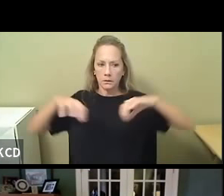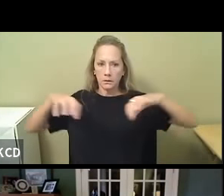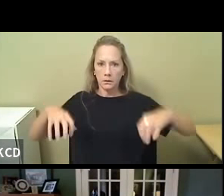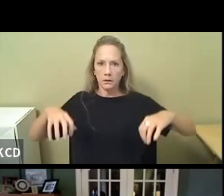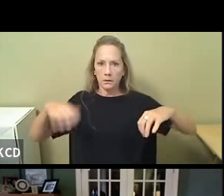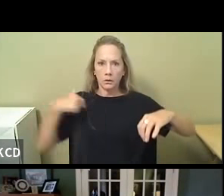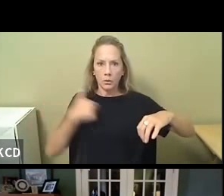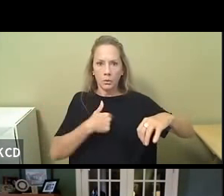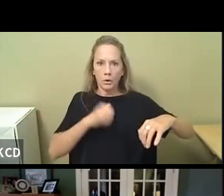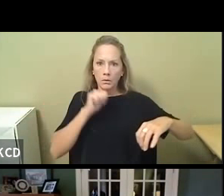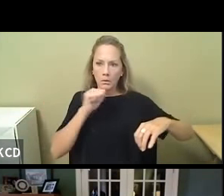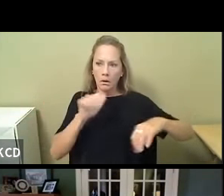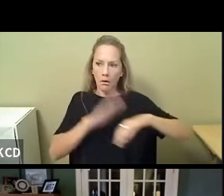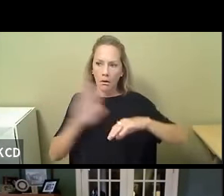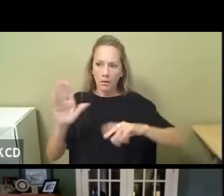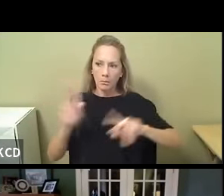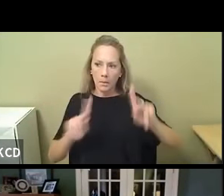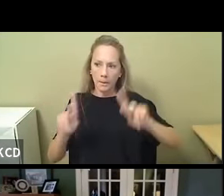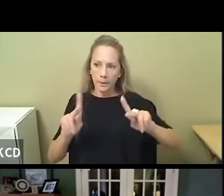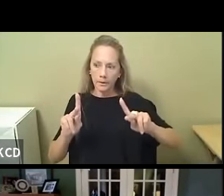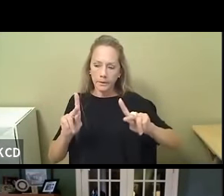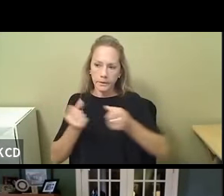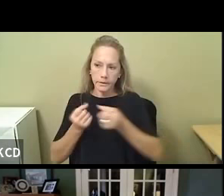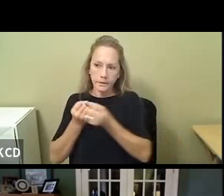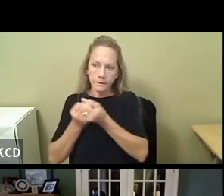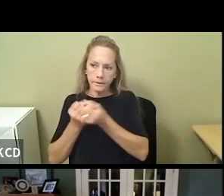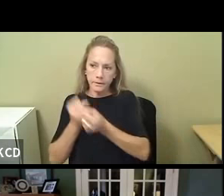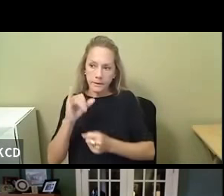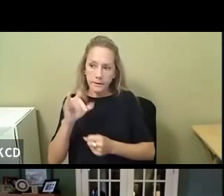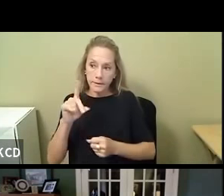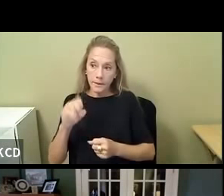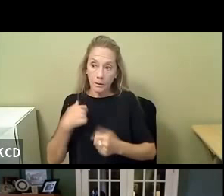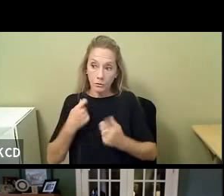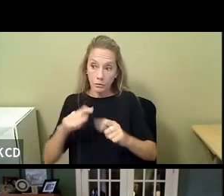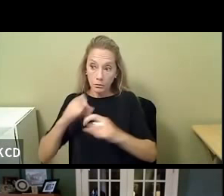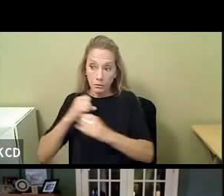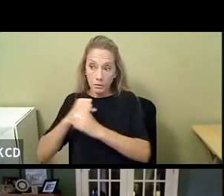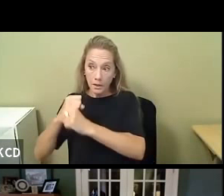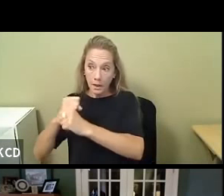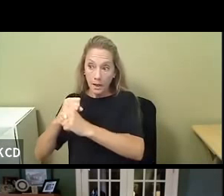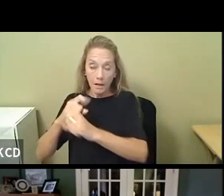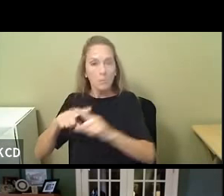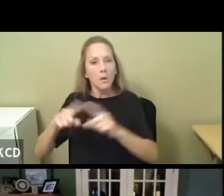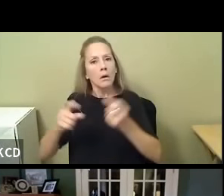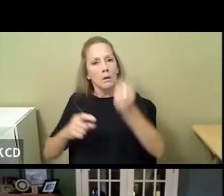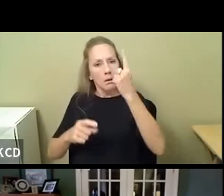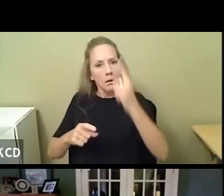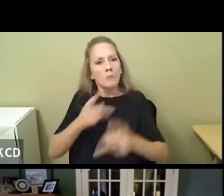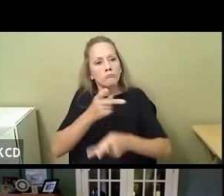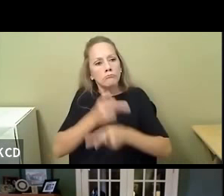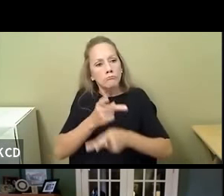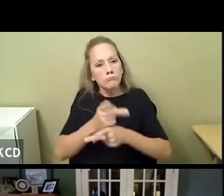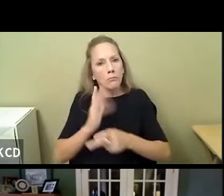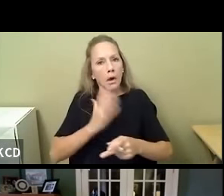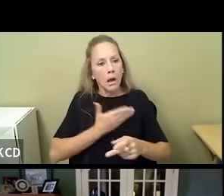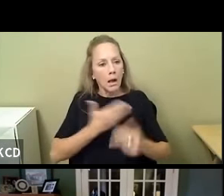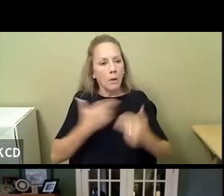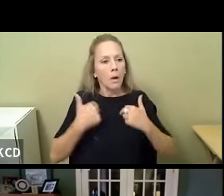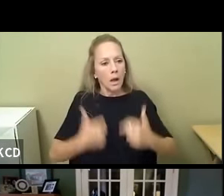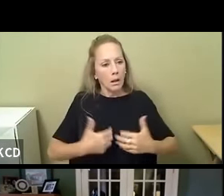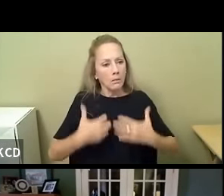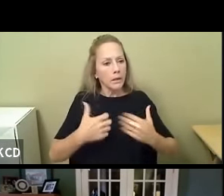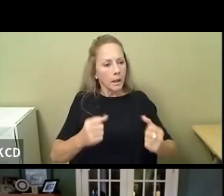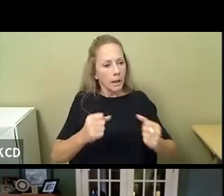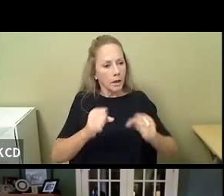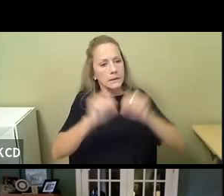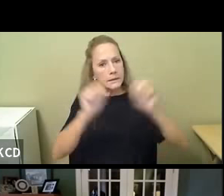the people whose lives we are trying to protect, as well as preserve our healthcare system. I understand